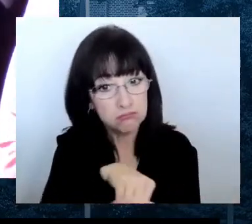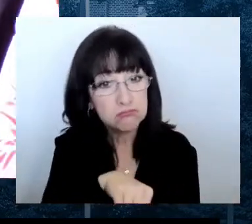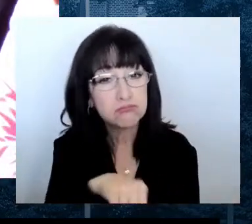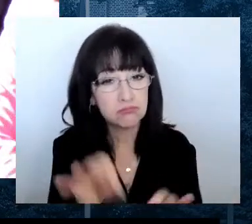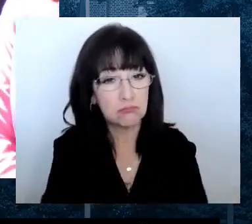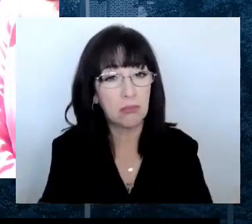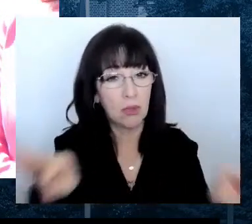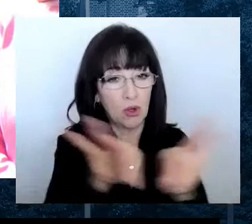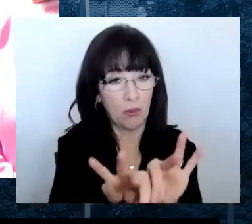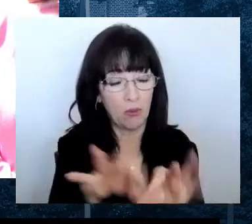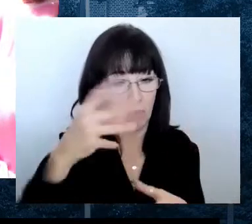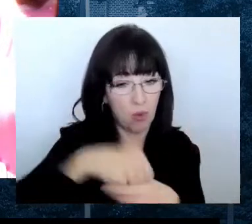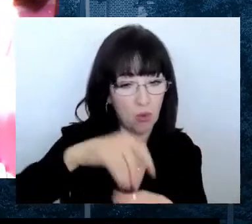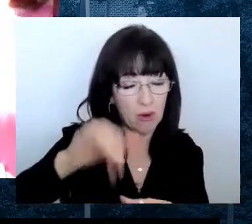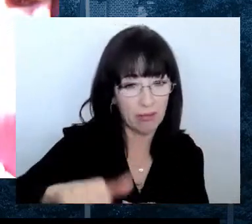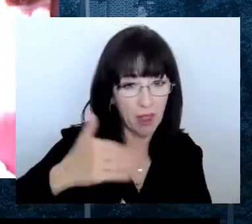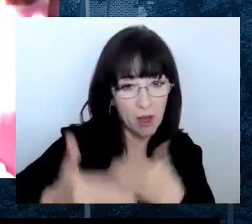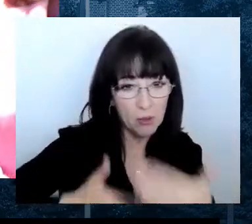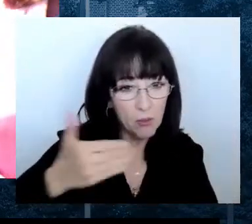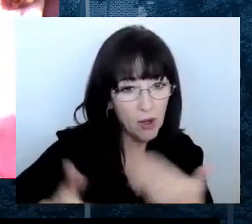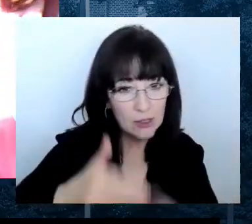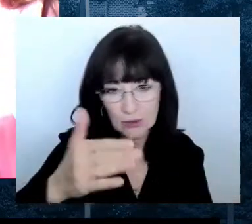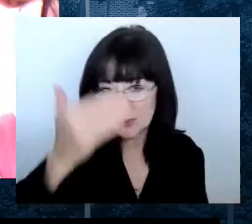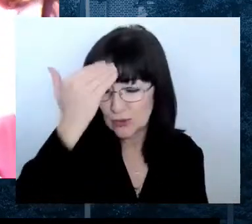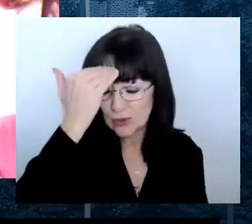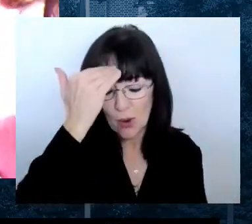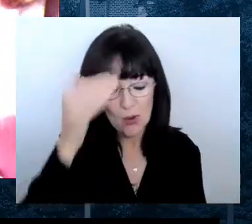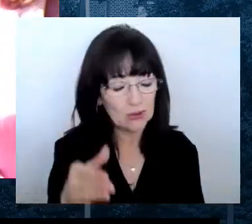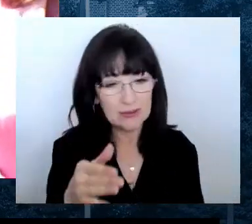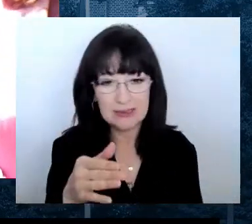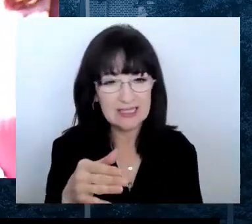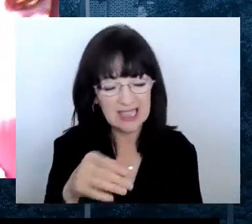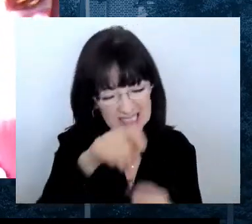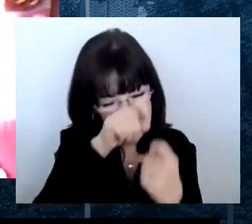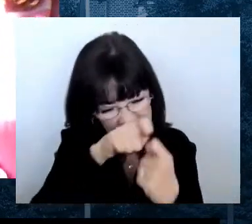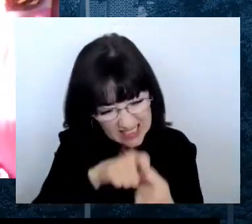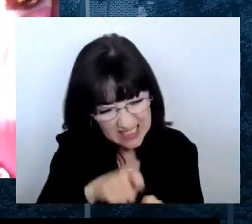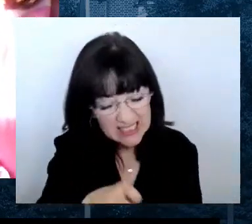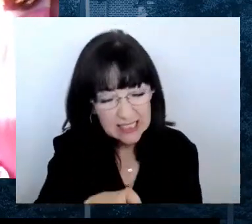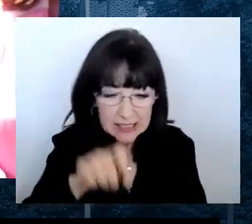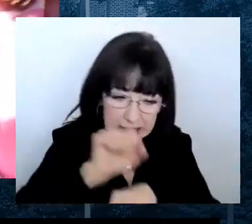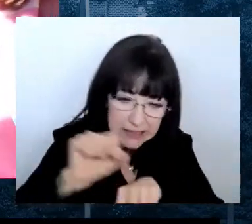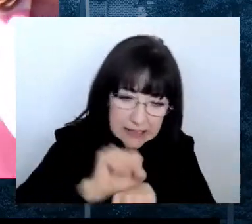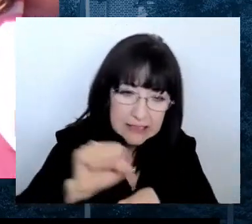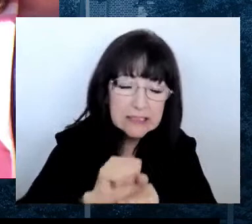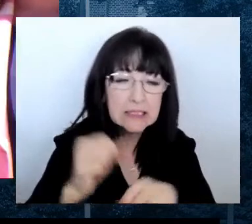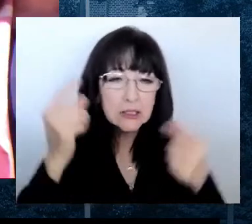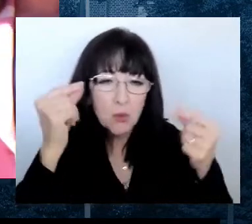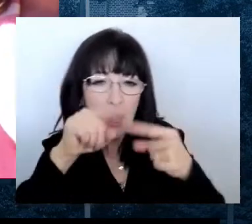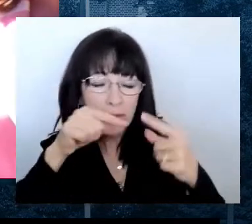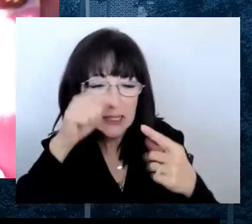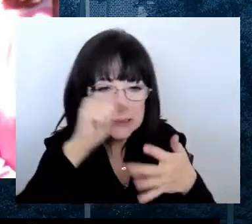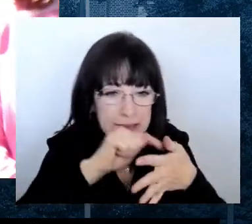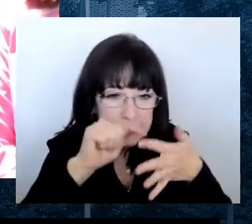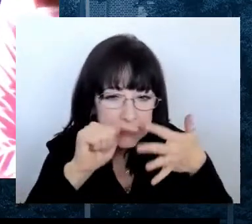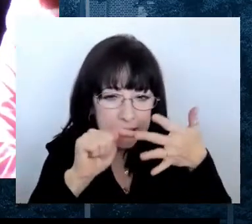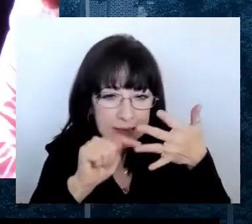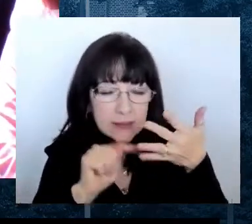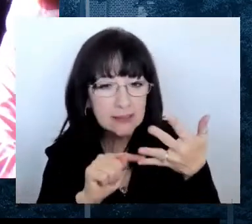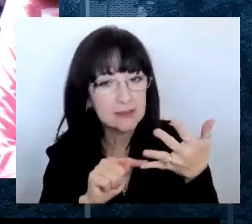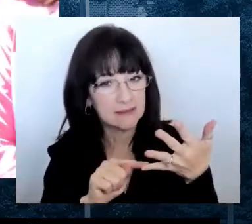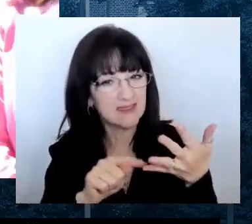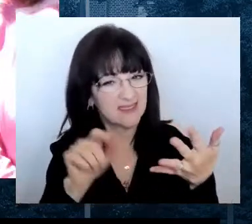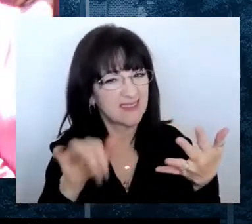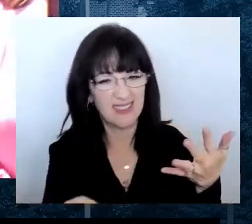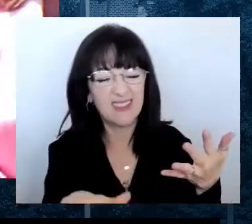process. And you know, the devil's always in the details. And these are the folks who dealt with those details. Not